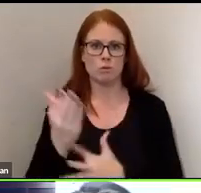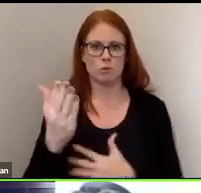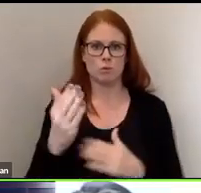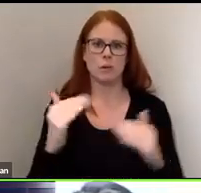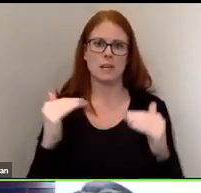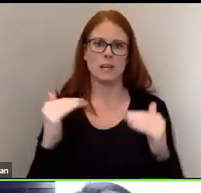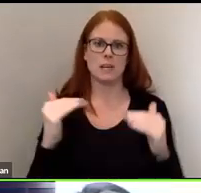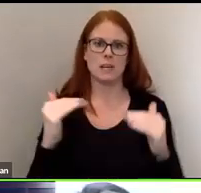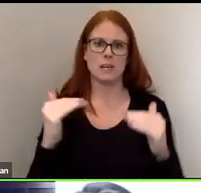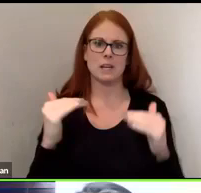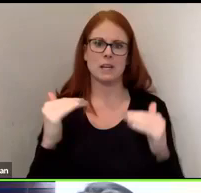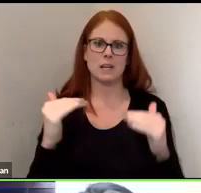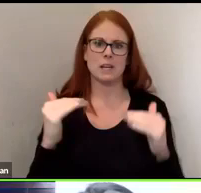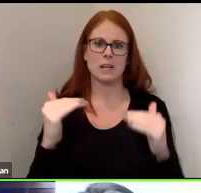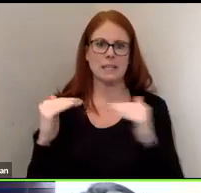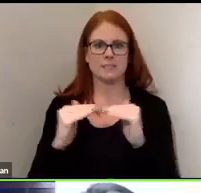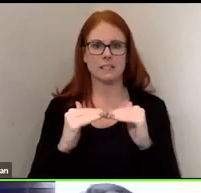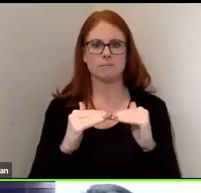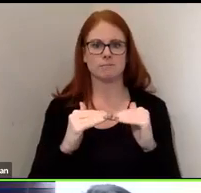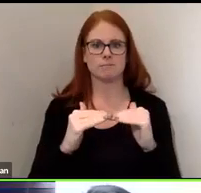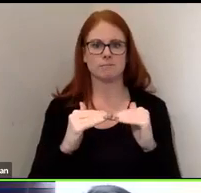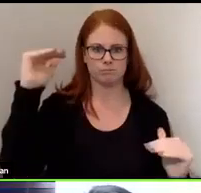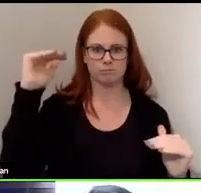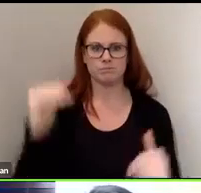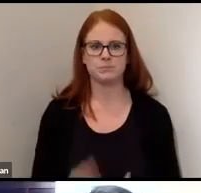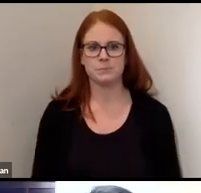as much as possible. Okay.